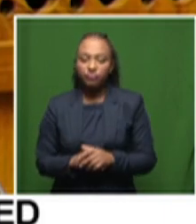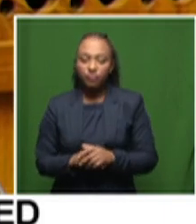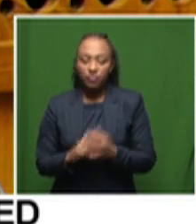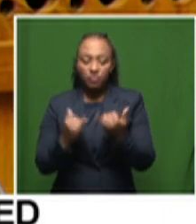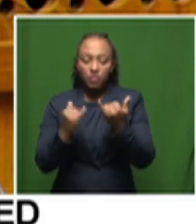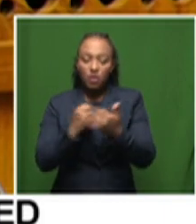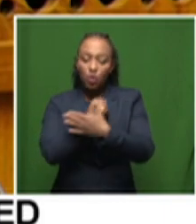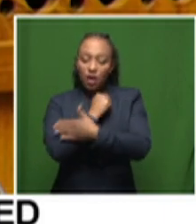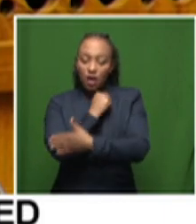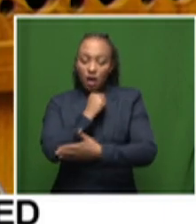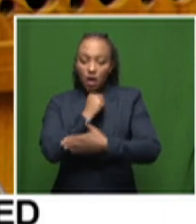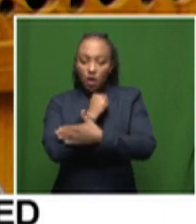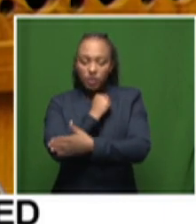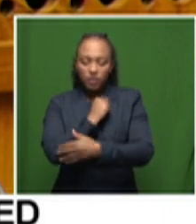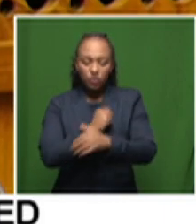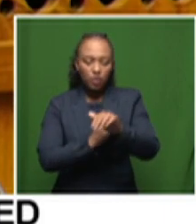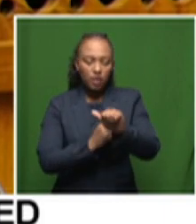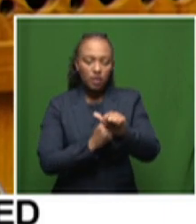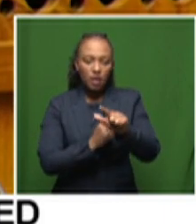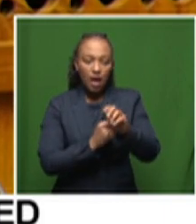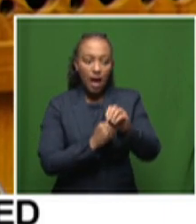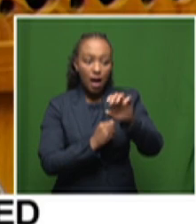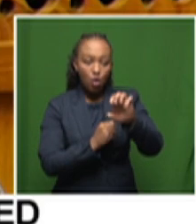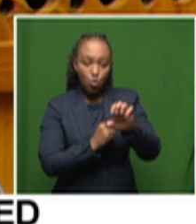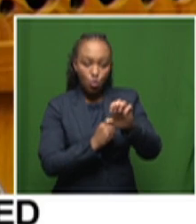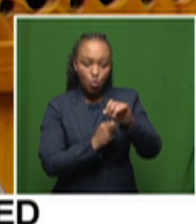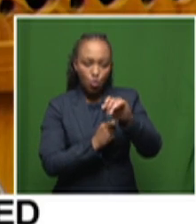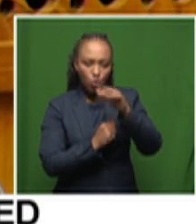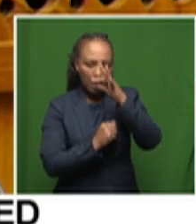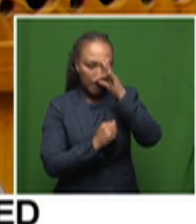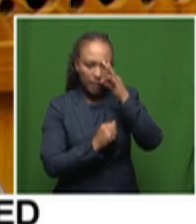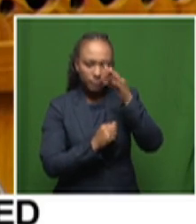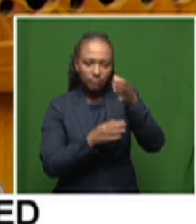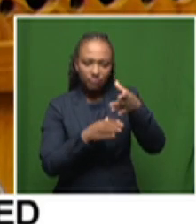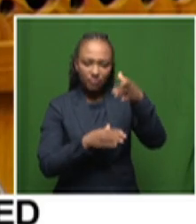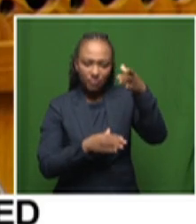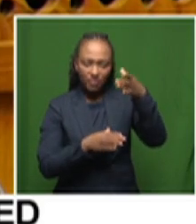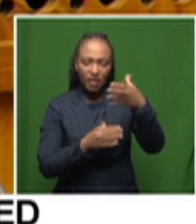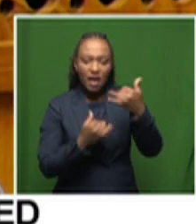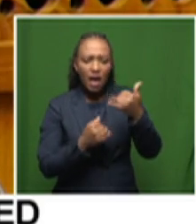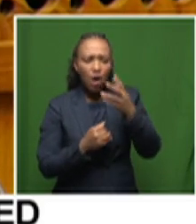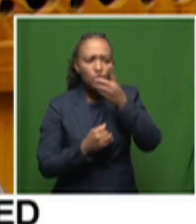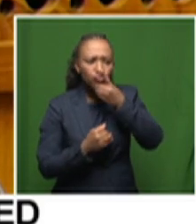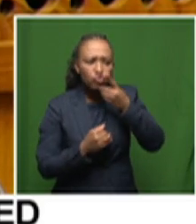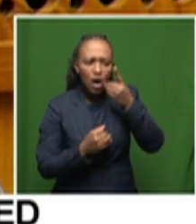country's aloe ferox is drought resistant.